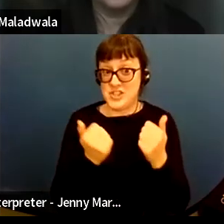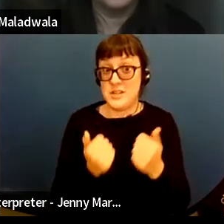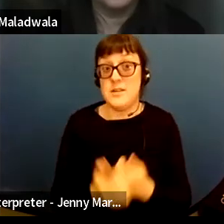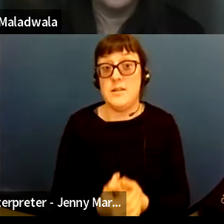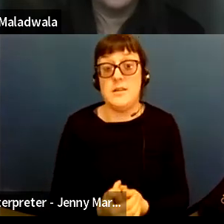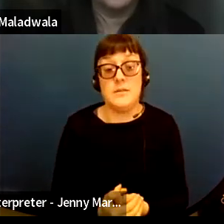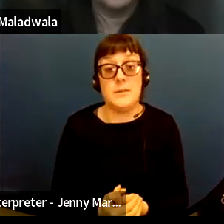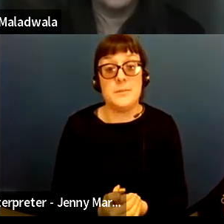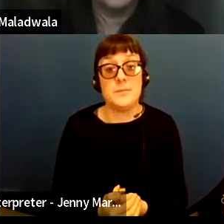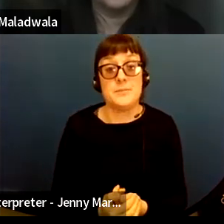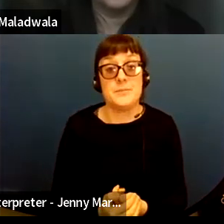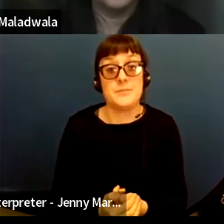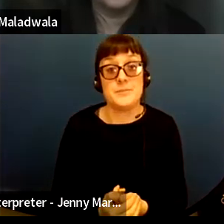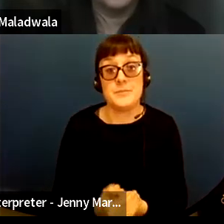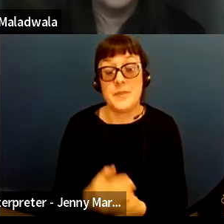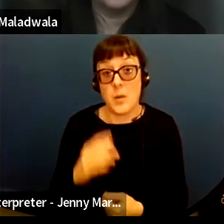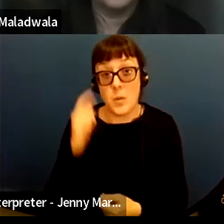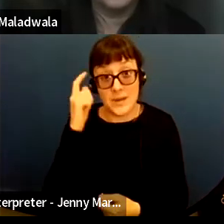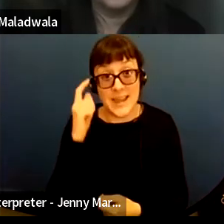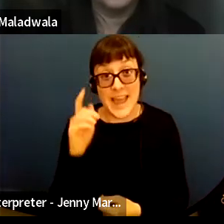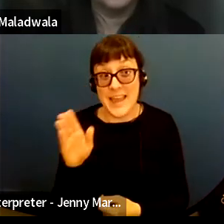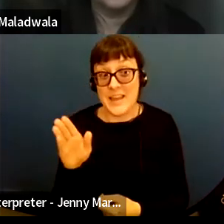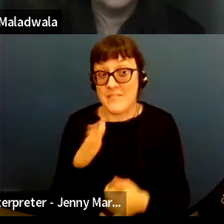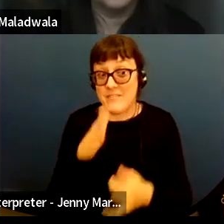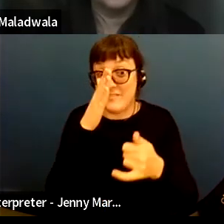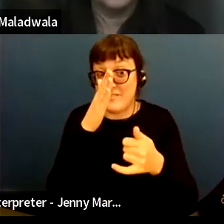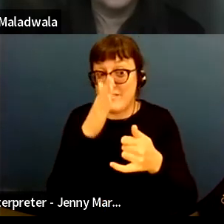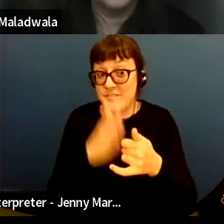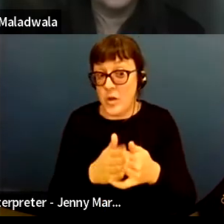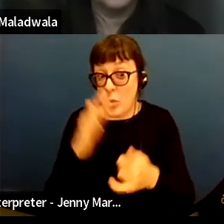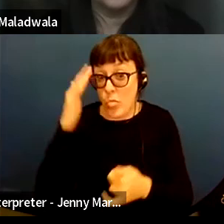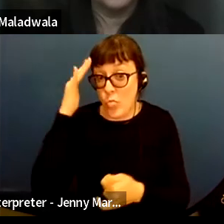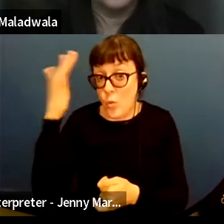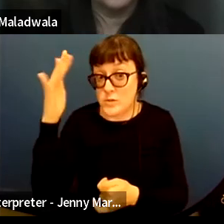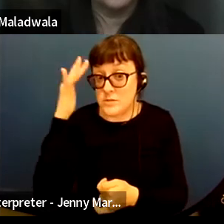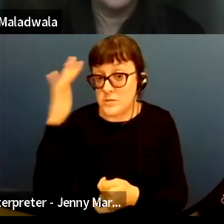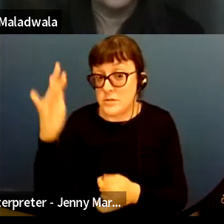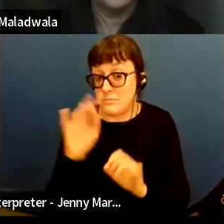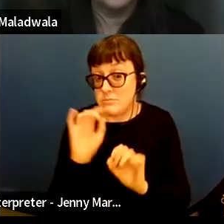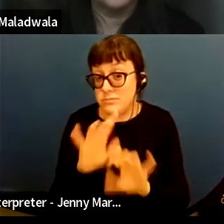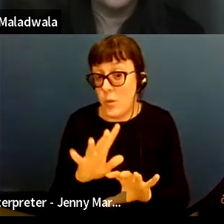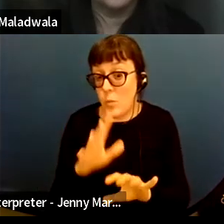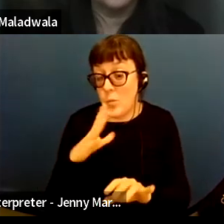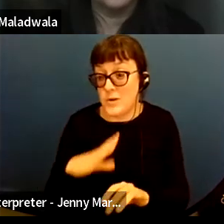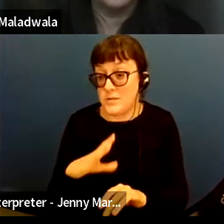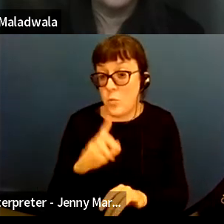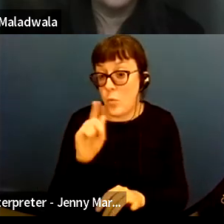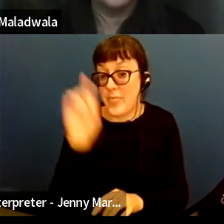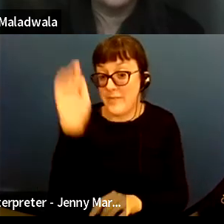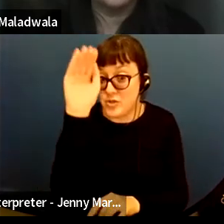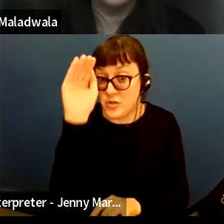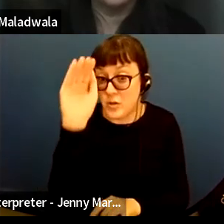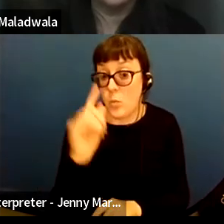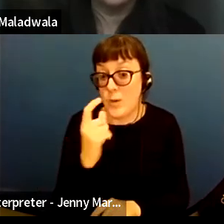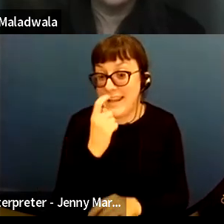conversation, I wonder if anybody had any final thoughts themselves on kind of what the future looks like and what we can do